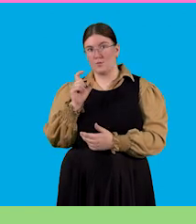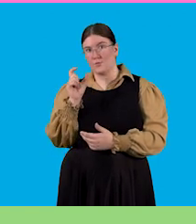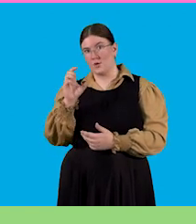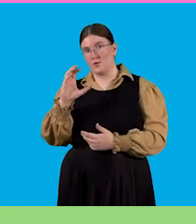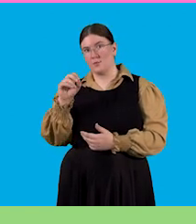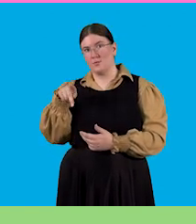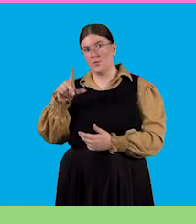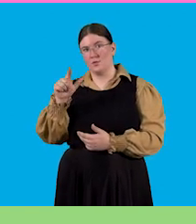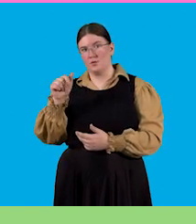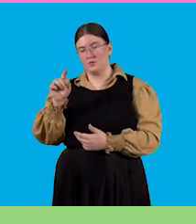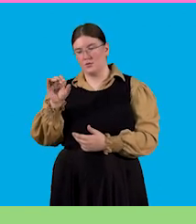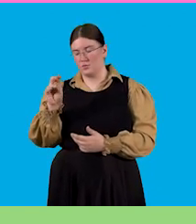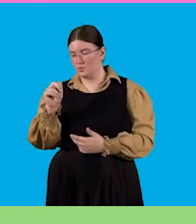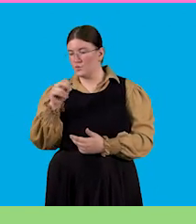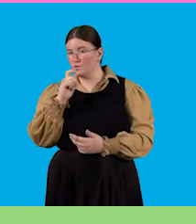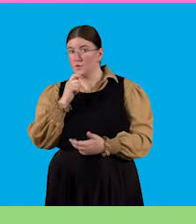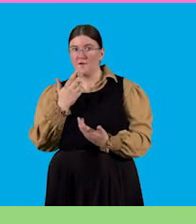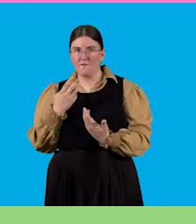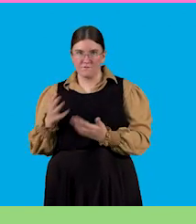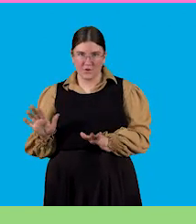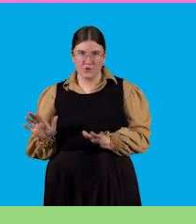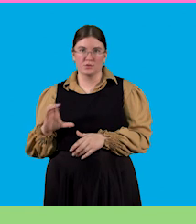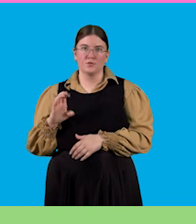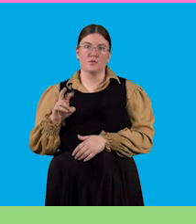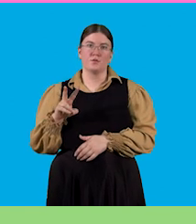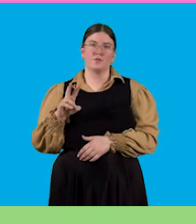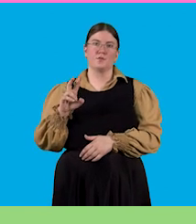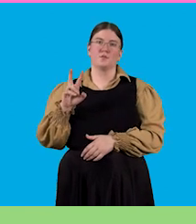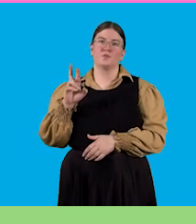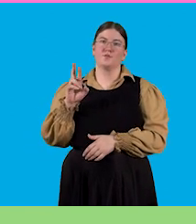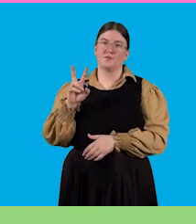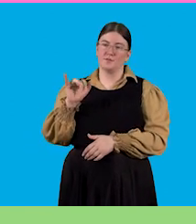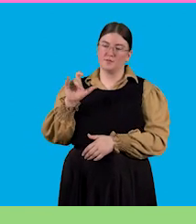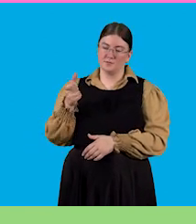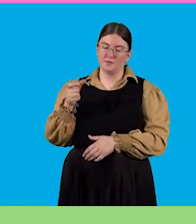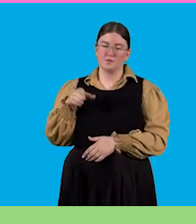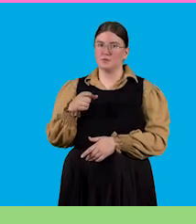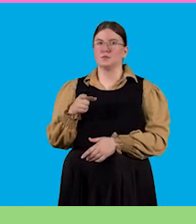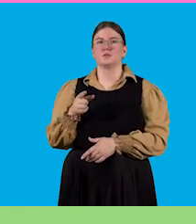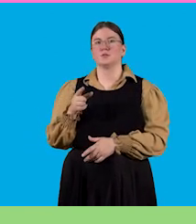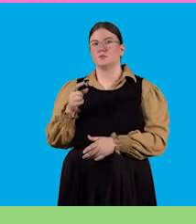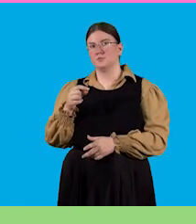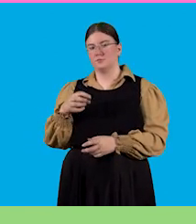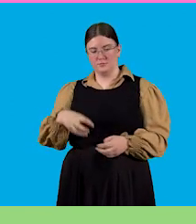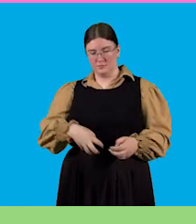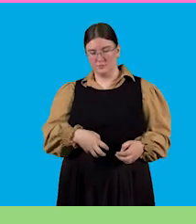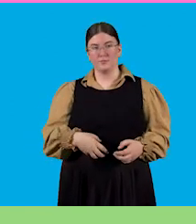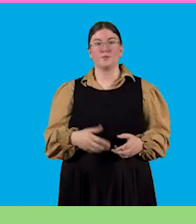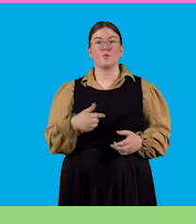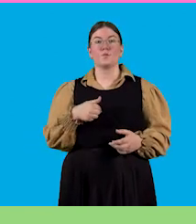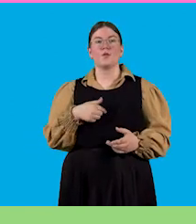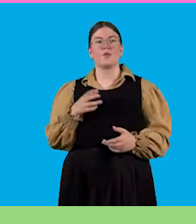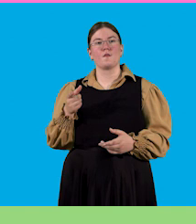copulation, cervix, we know is an ovum. We are not being asked about the fallopian tube, but we are asked about a process that happens in